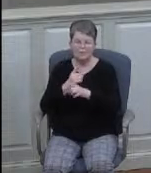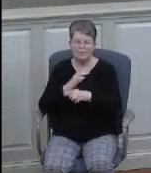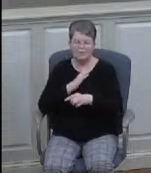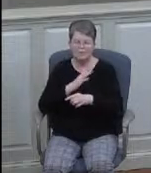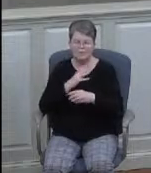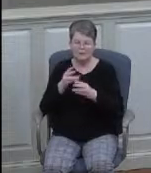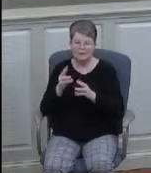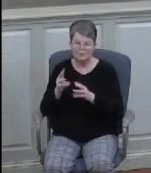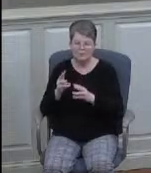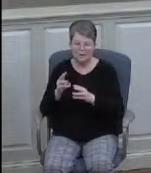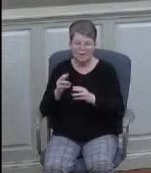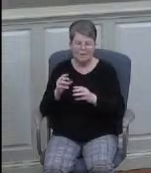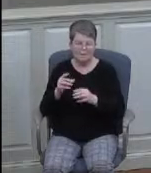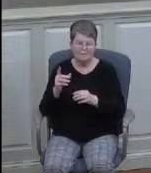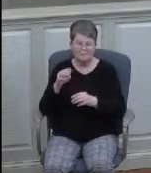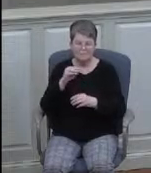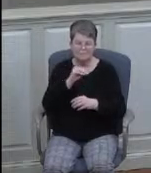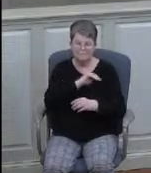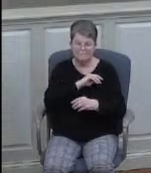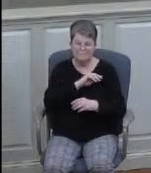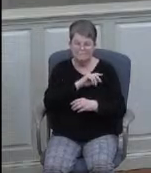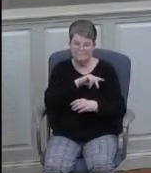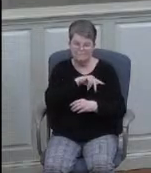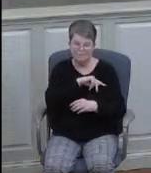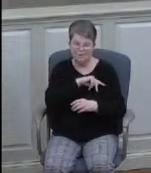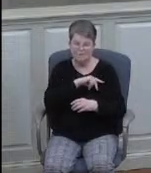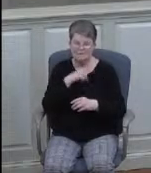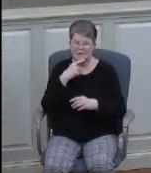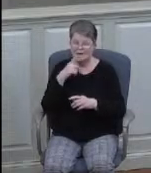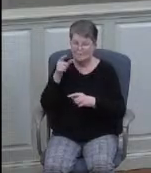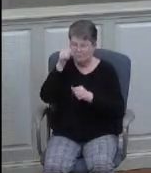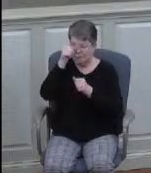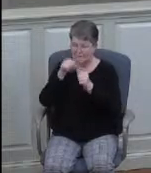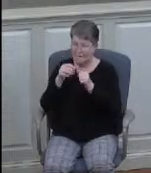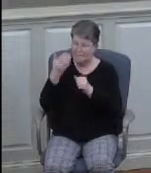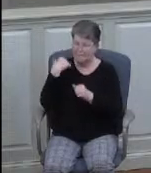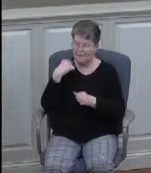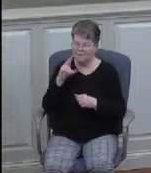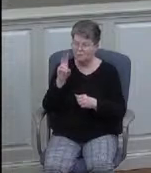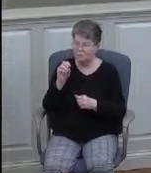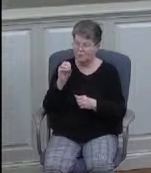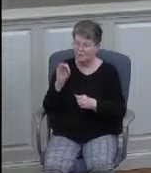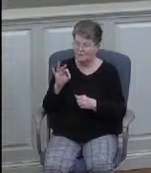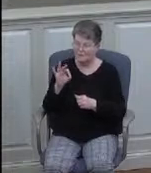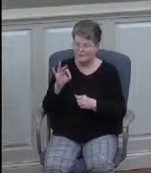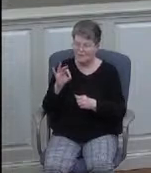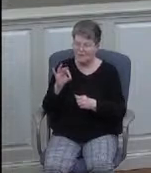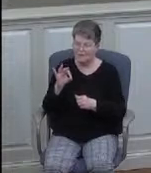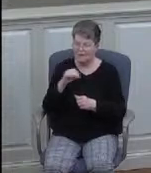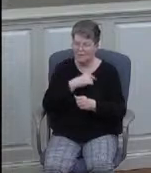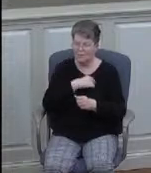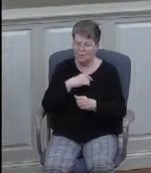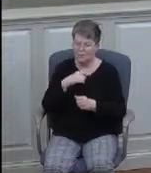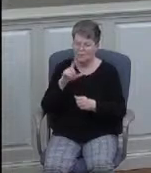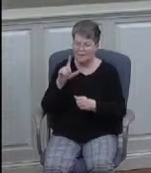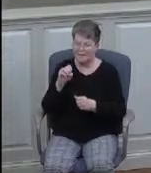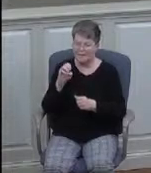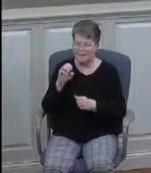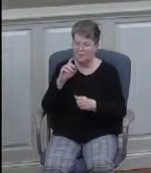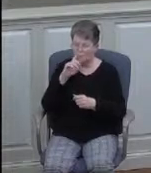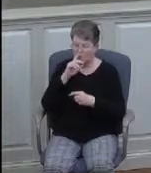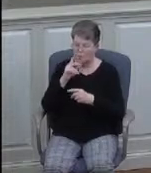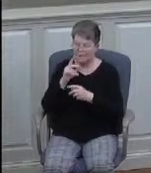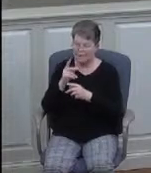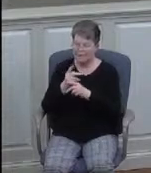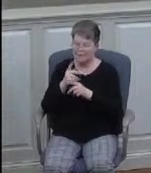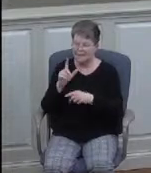Well, and to behind the scenes, if you'll think back to 2009, we leased Coel Stone's property and